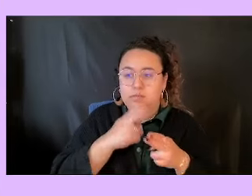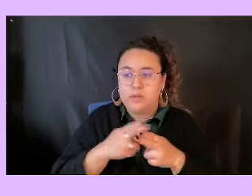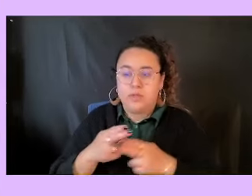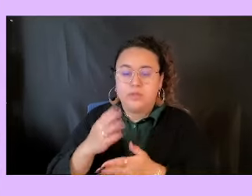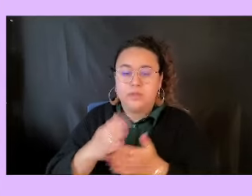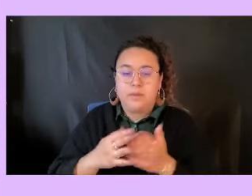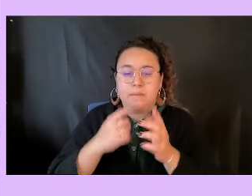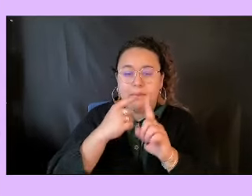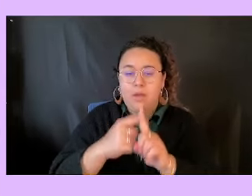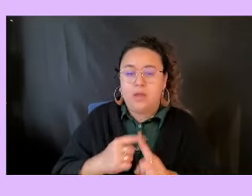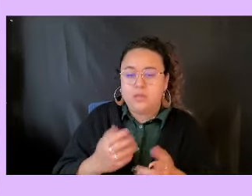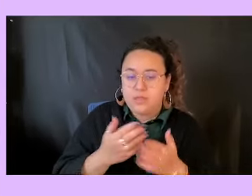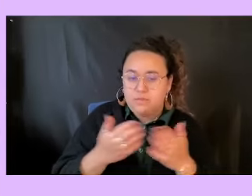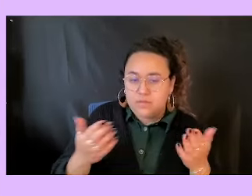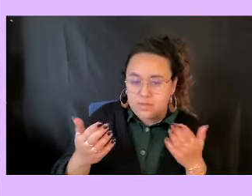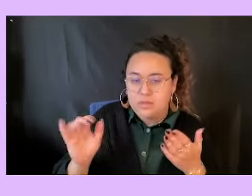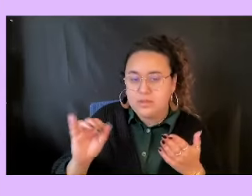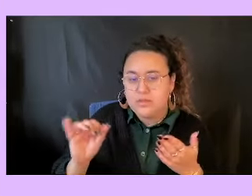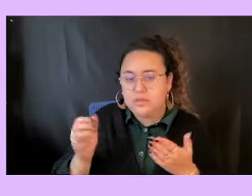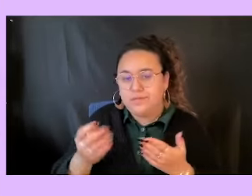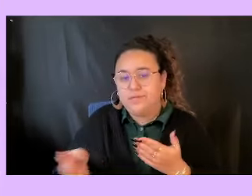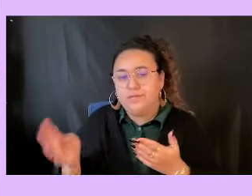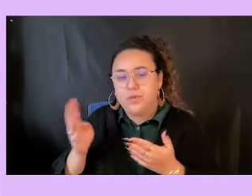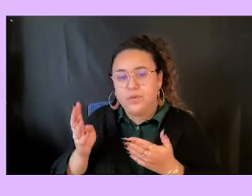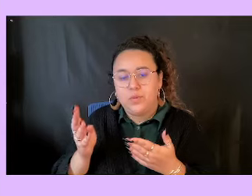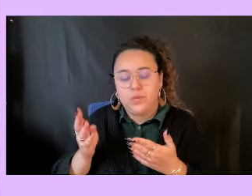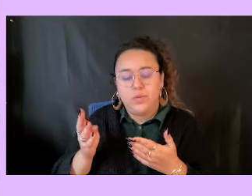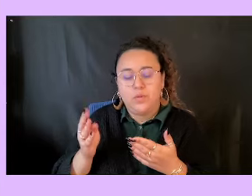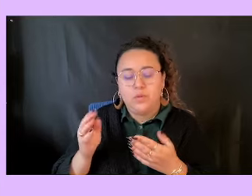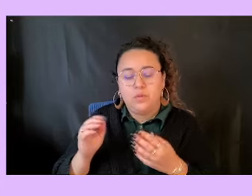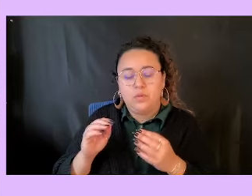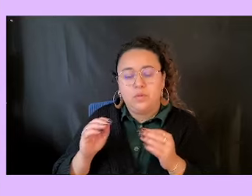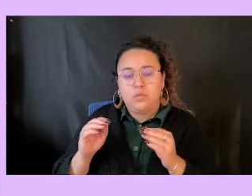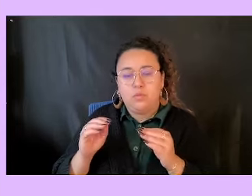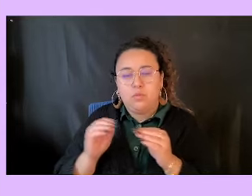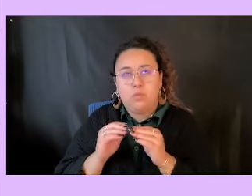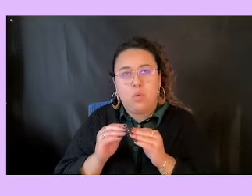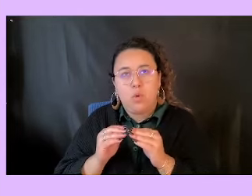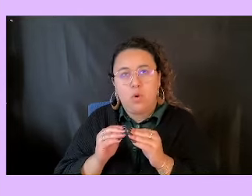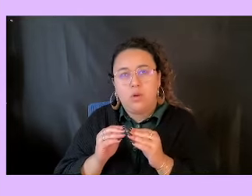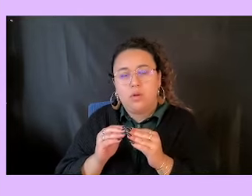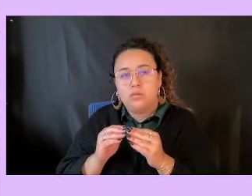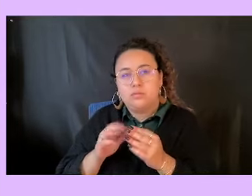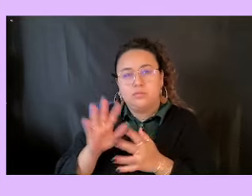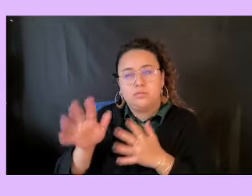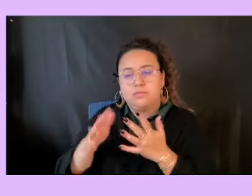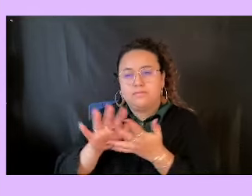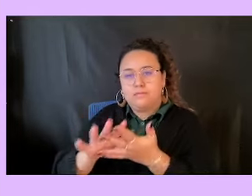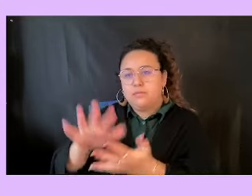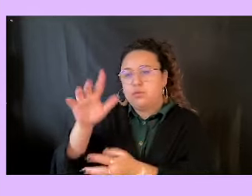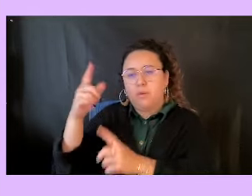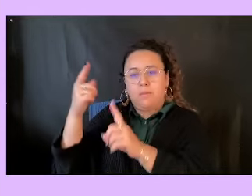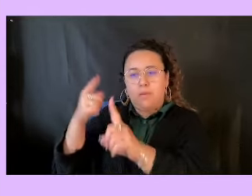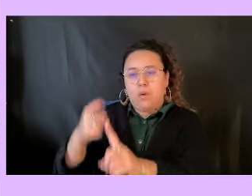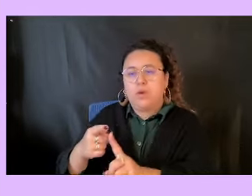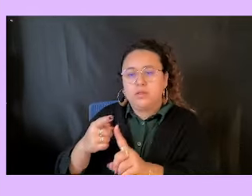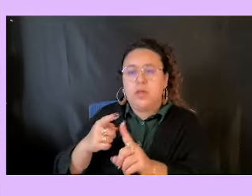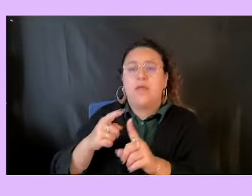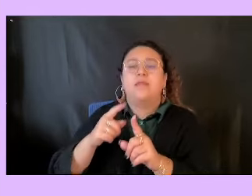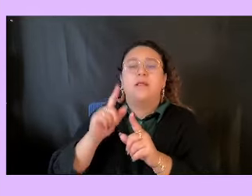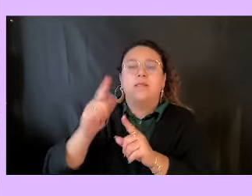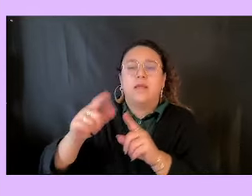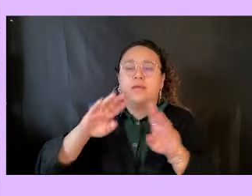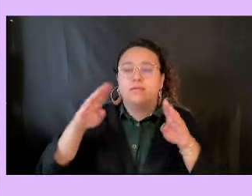in a couple of sort of higher flying points and go into some specifics. Some of